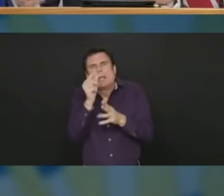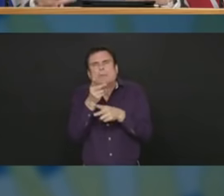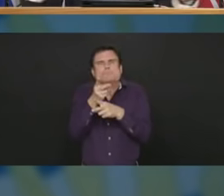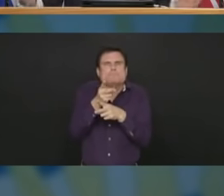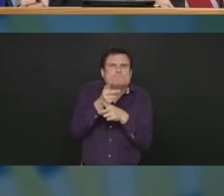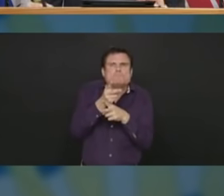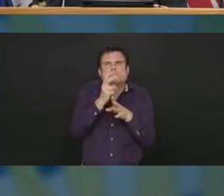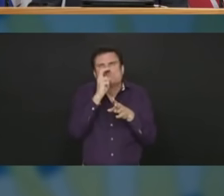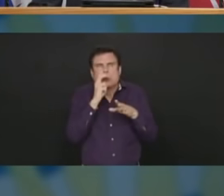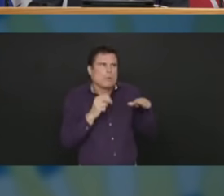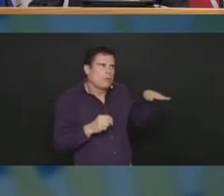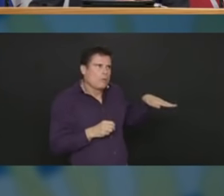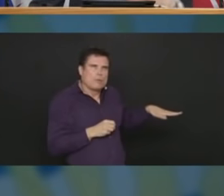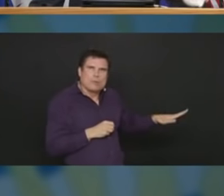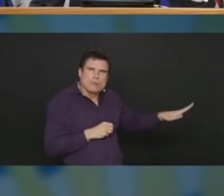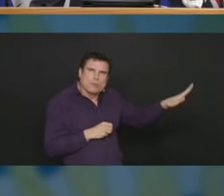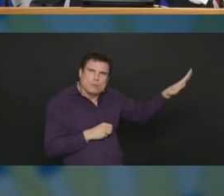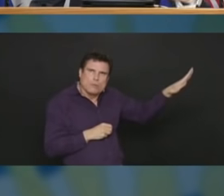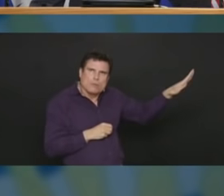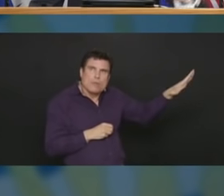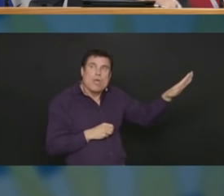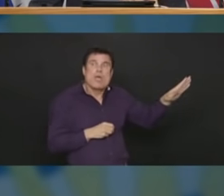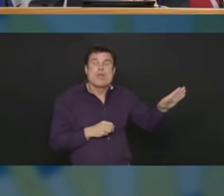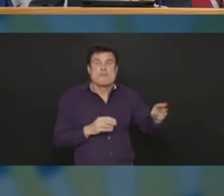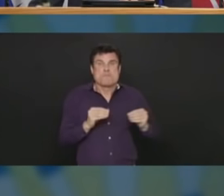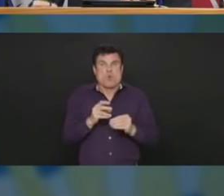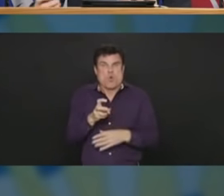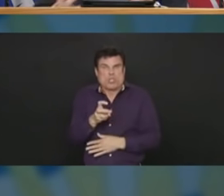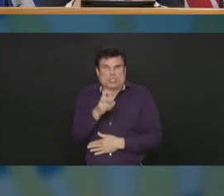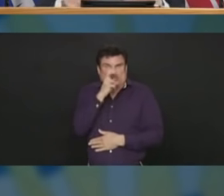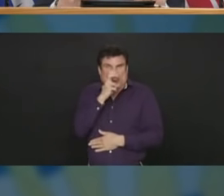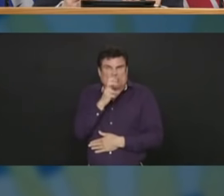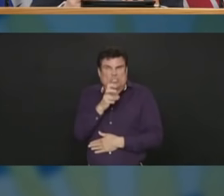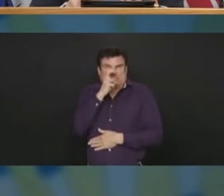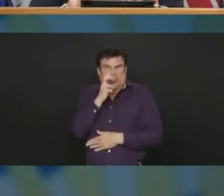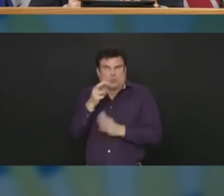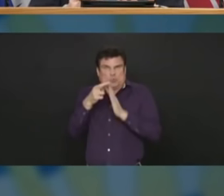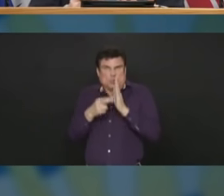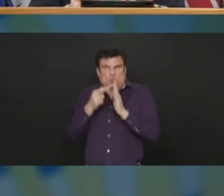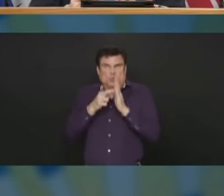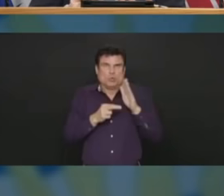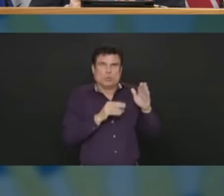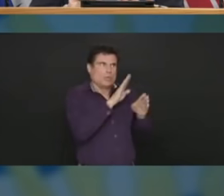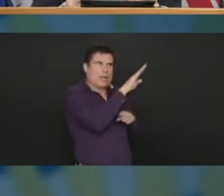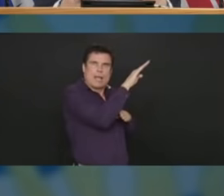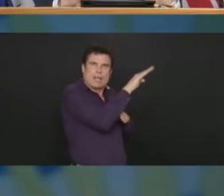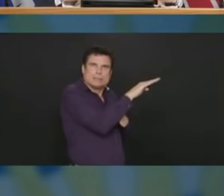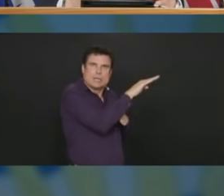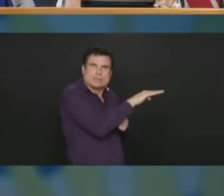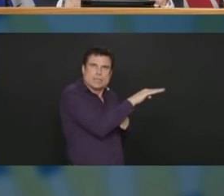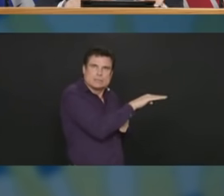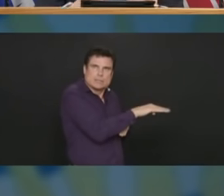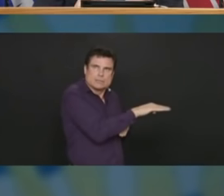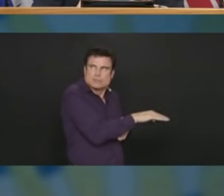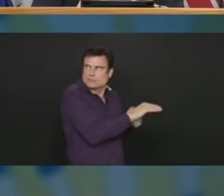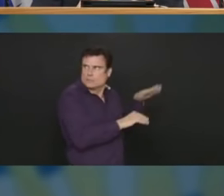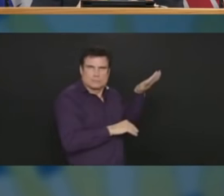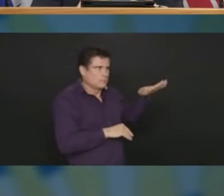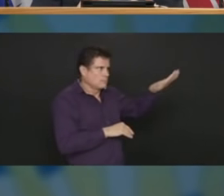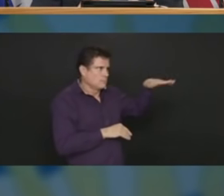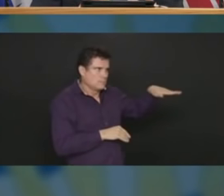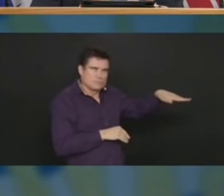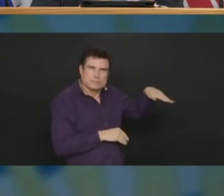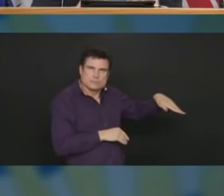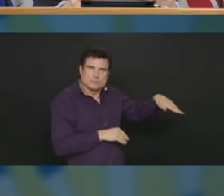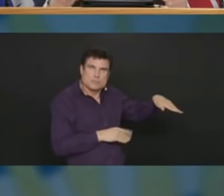of weird, I guess, in 2D. But what it does is it takes into account what is exactly has happened